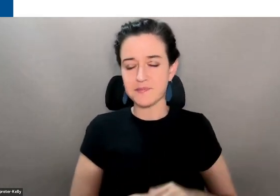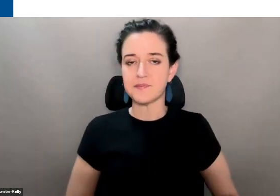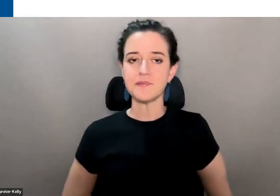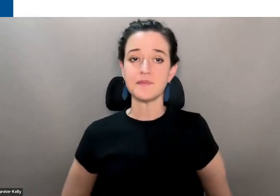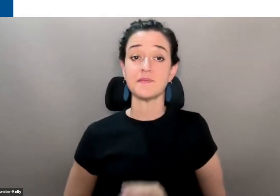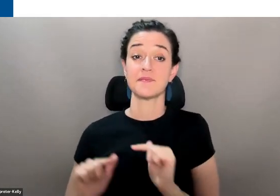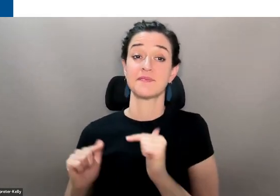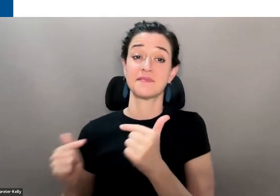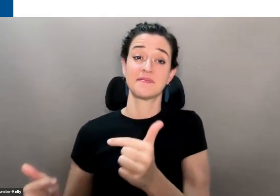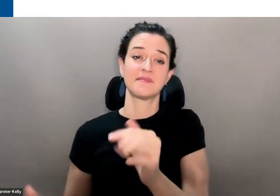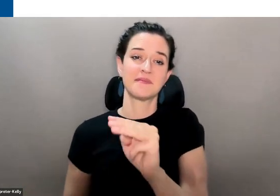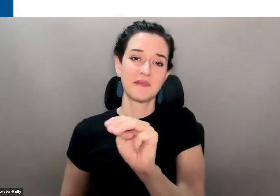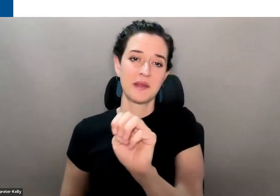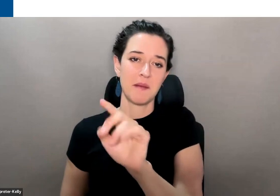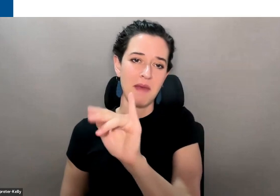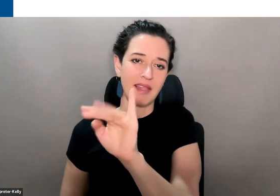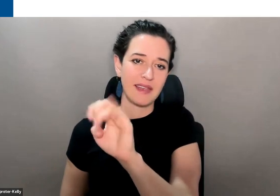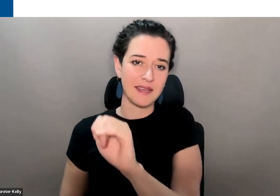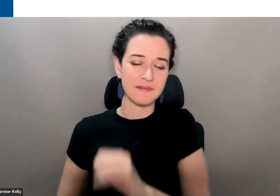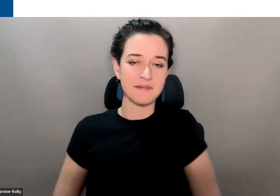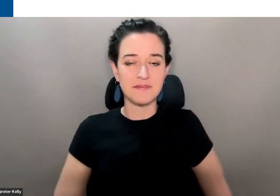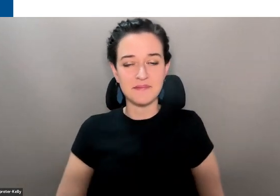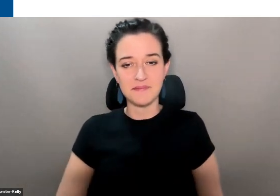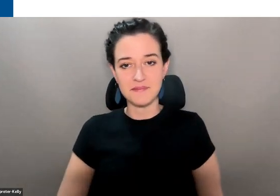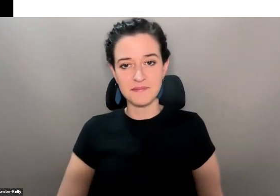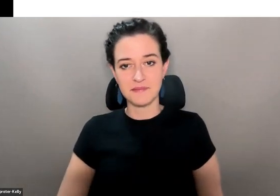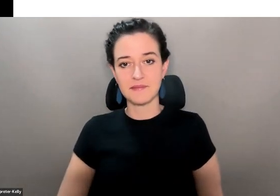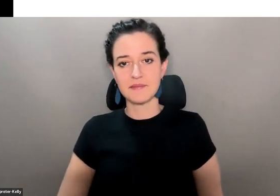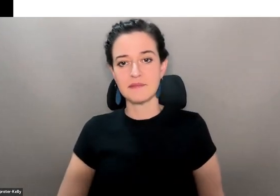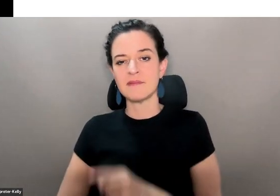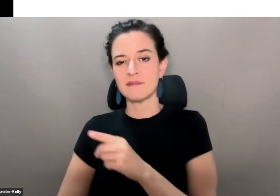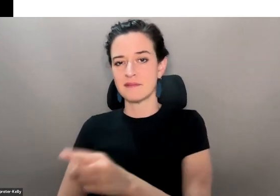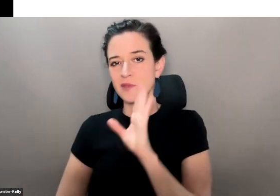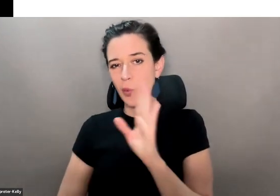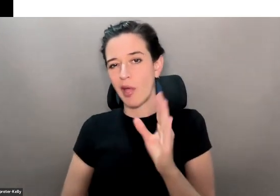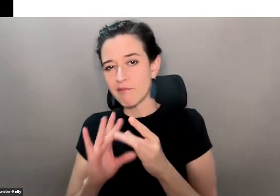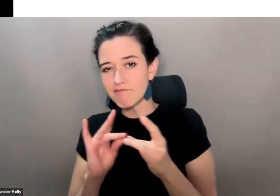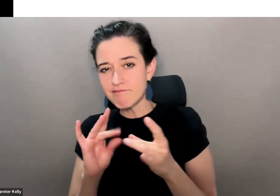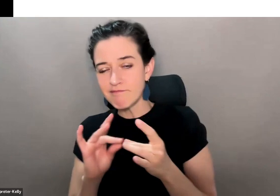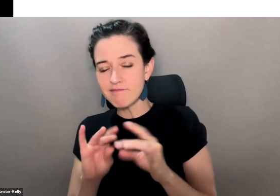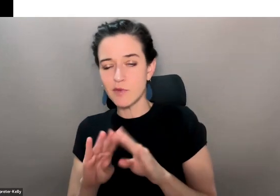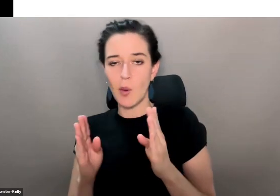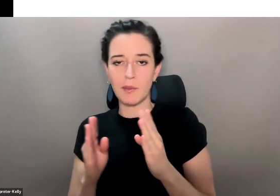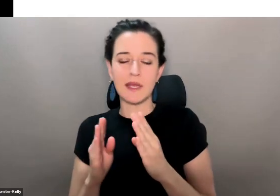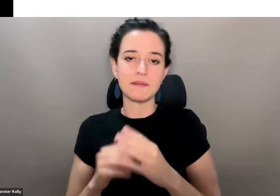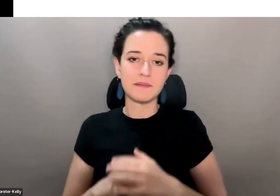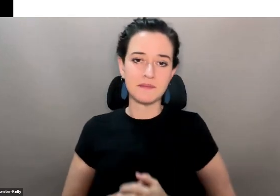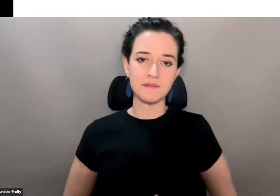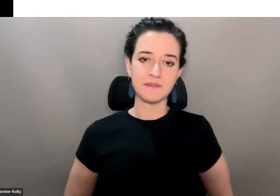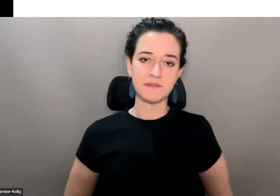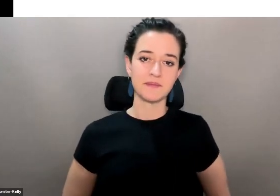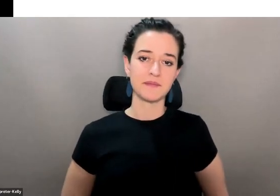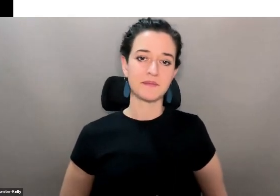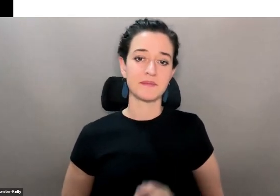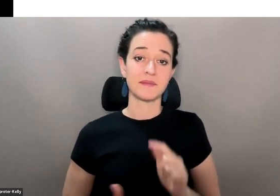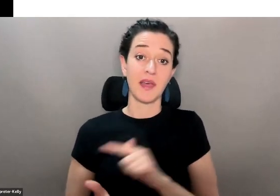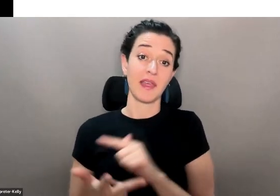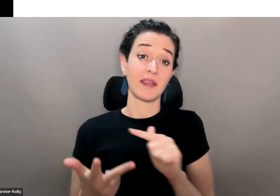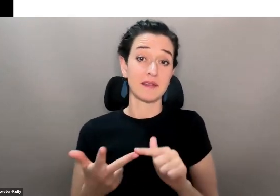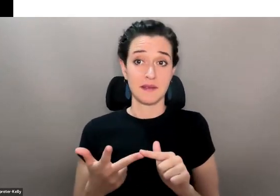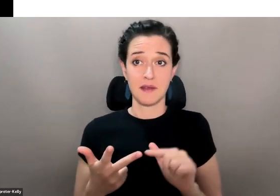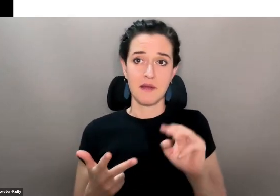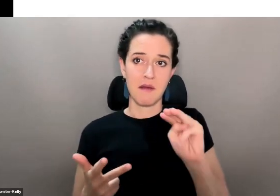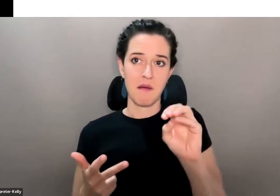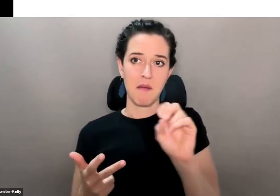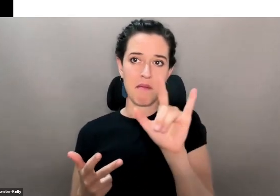Director Melanie Fontes Rayner, to give a few opening remarks, and then OCR's Molly Bergdorf will walk us through